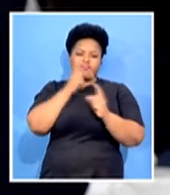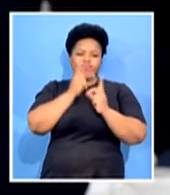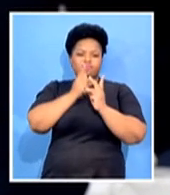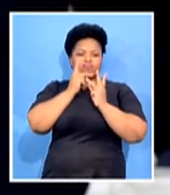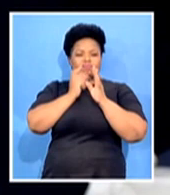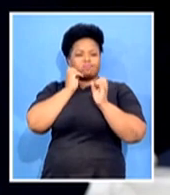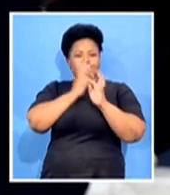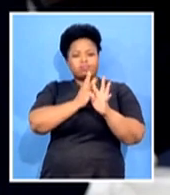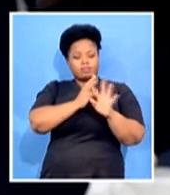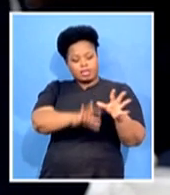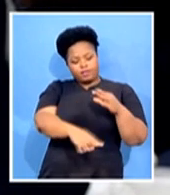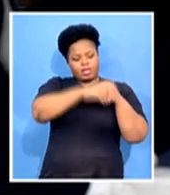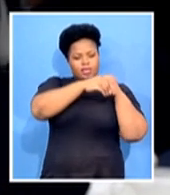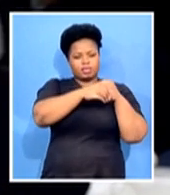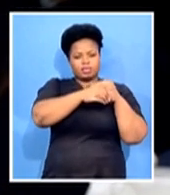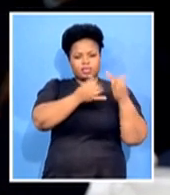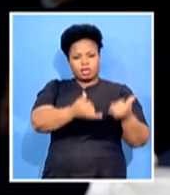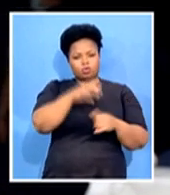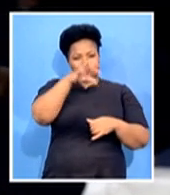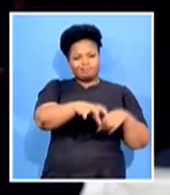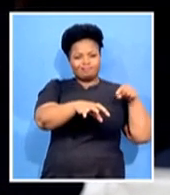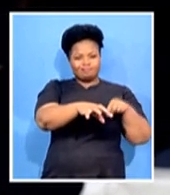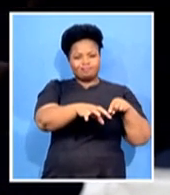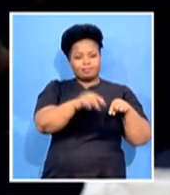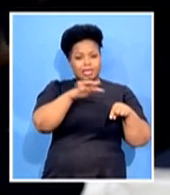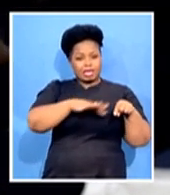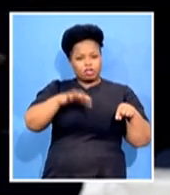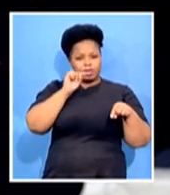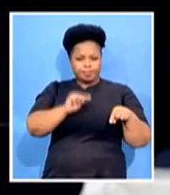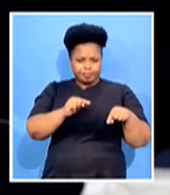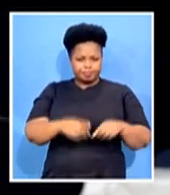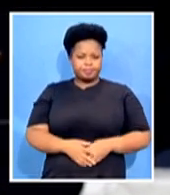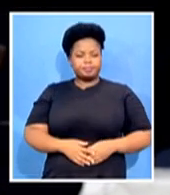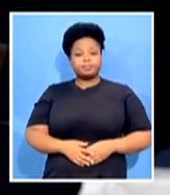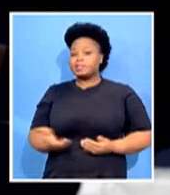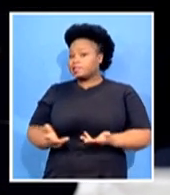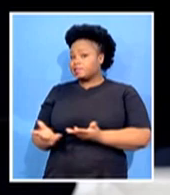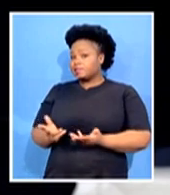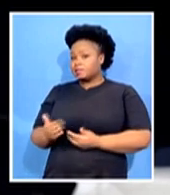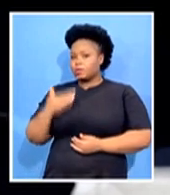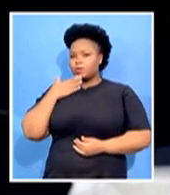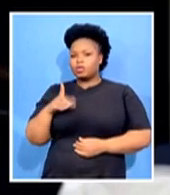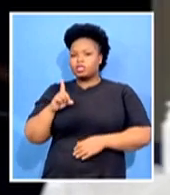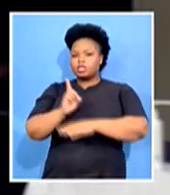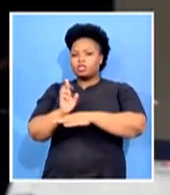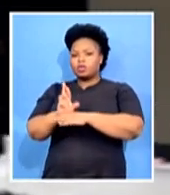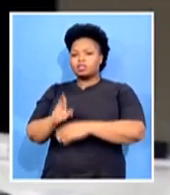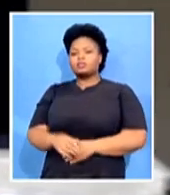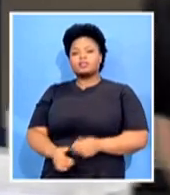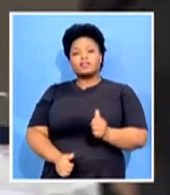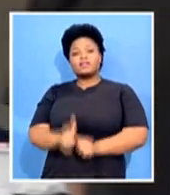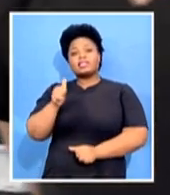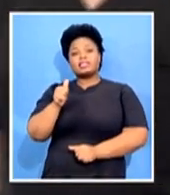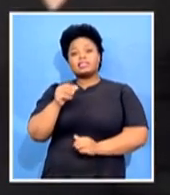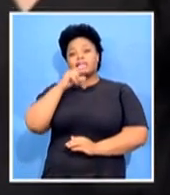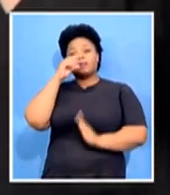site of vaccination sites. Let me speak to one of the doctors who is first on that list, Dr. Zamperini. He joins me now.